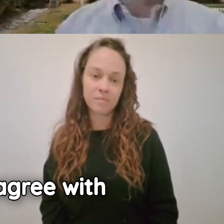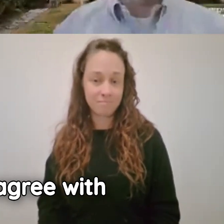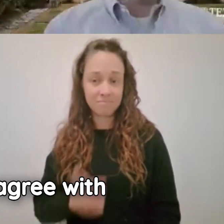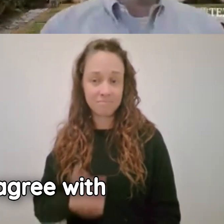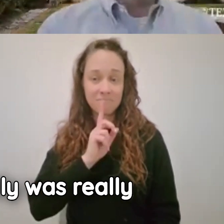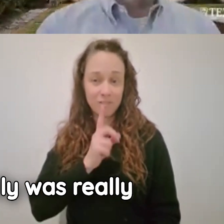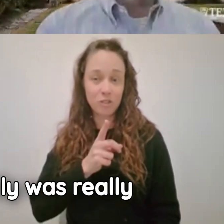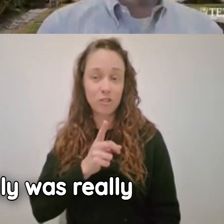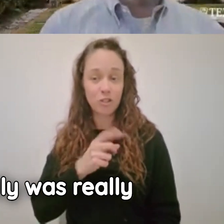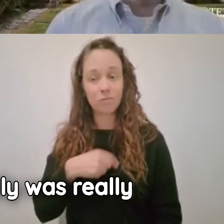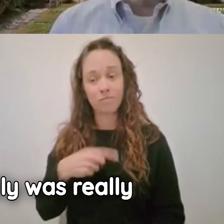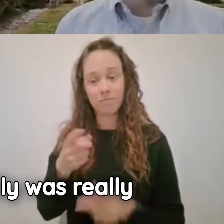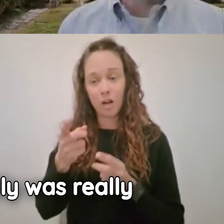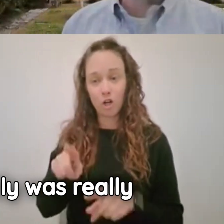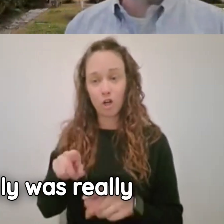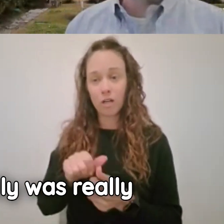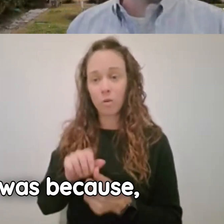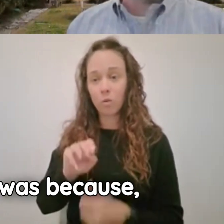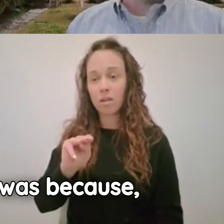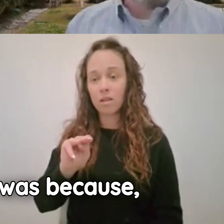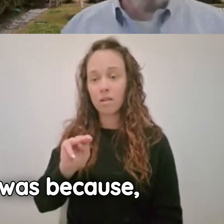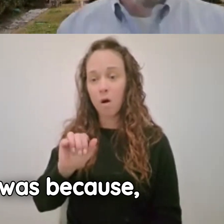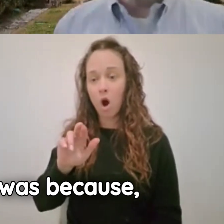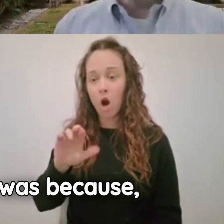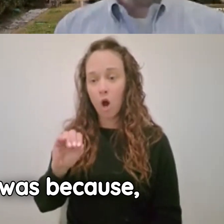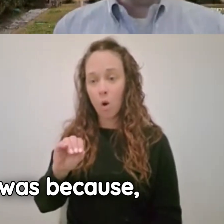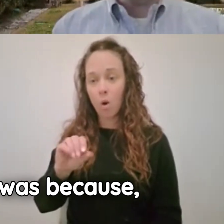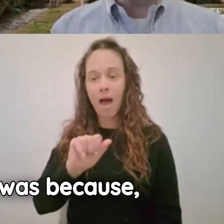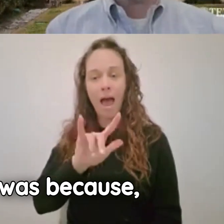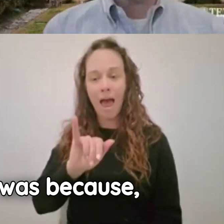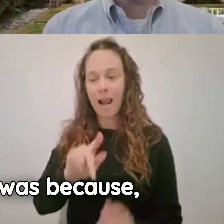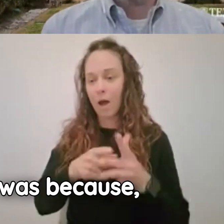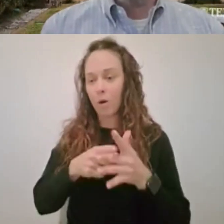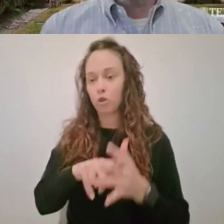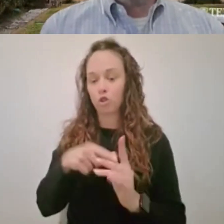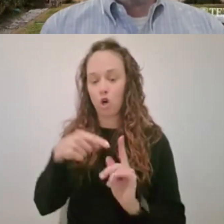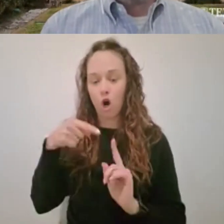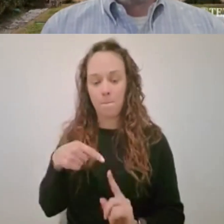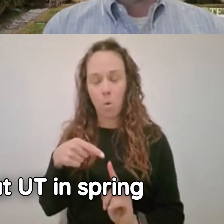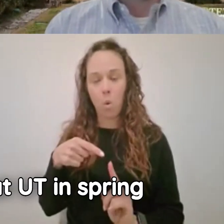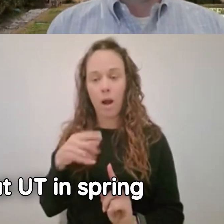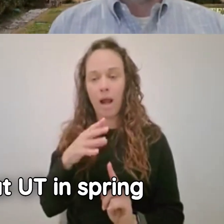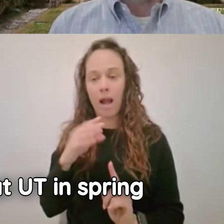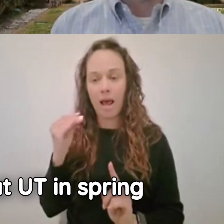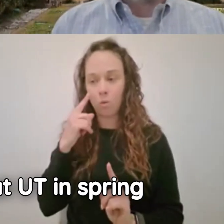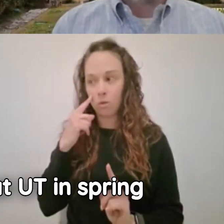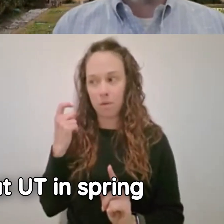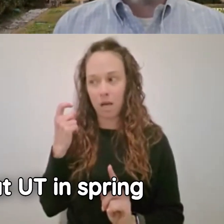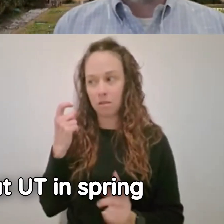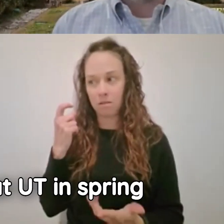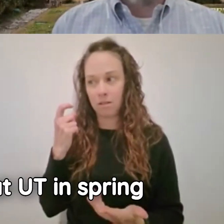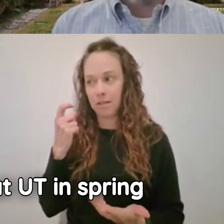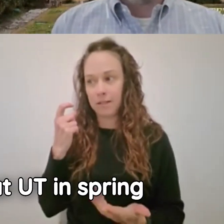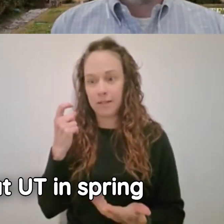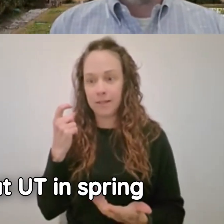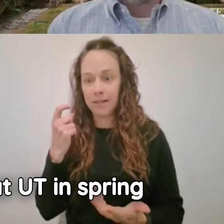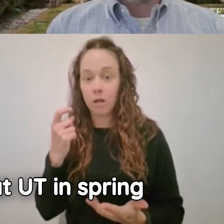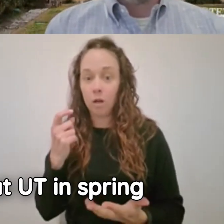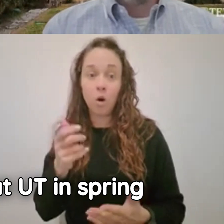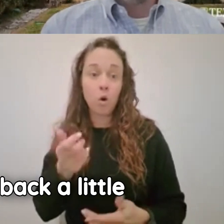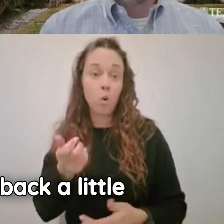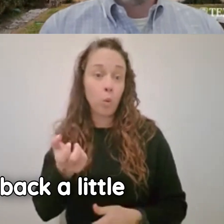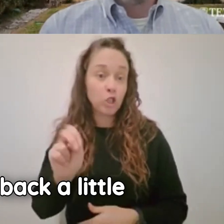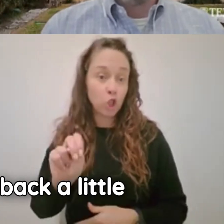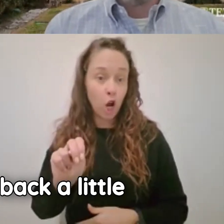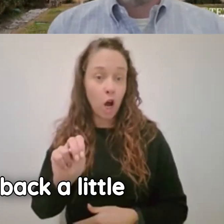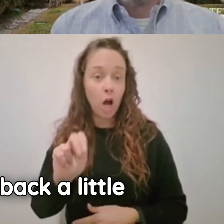I agree with Mario. Like, Ally was really the starting point, and it was because, gosh, we turned on Ally at UT in